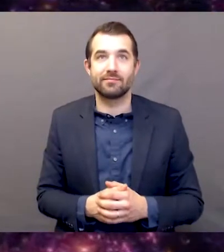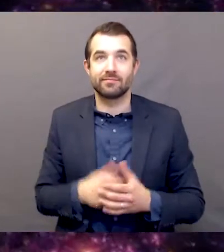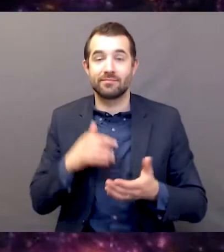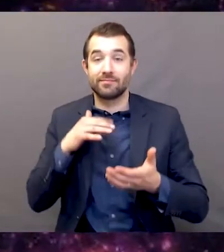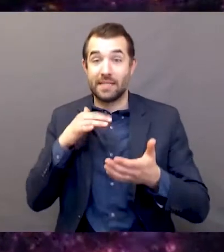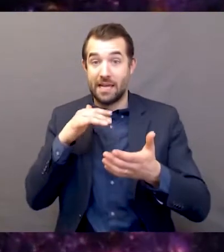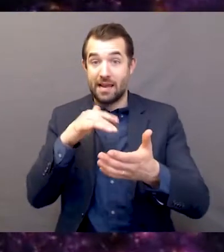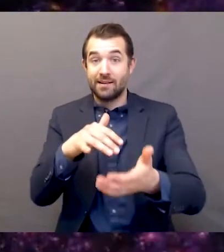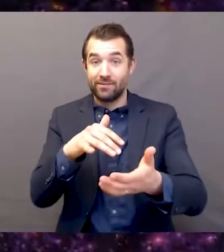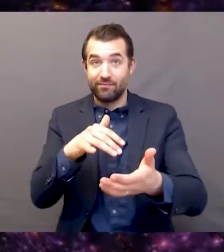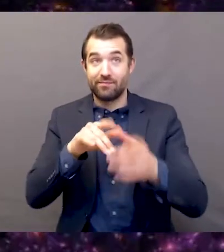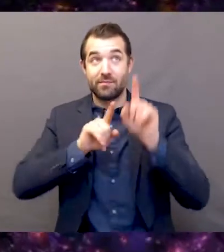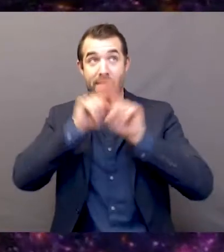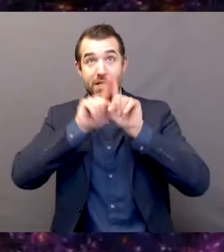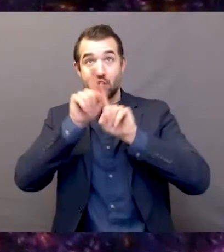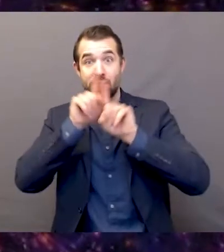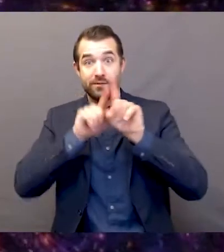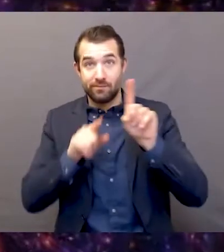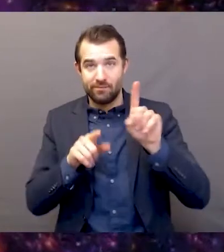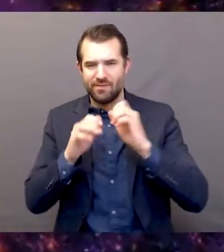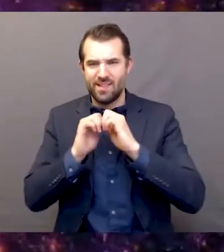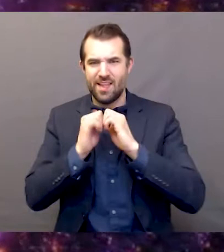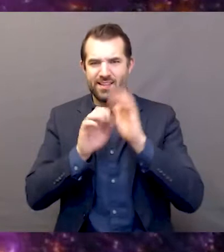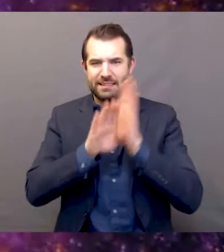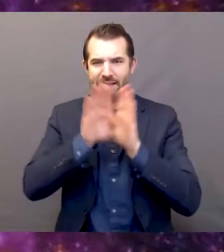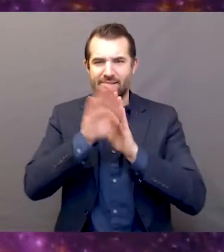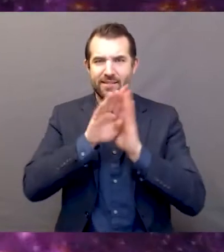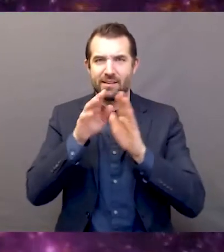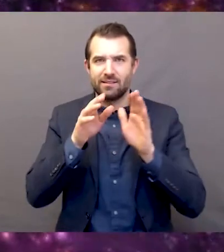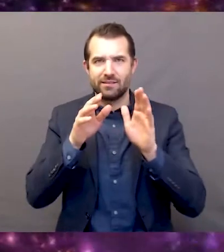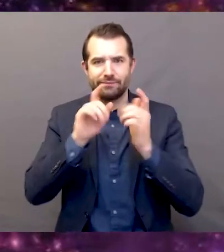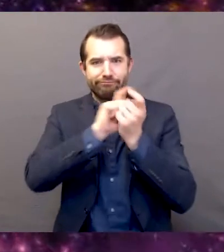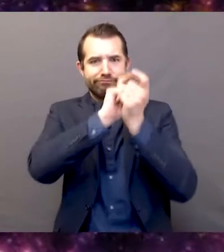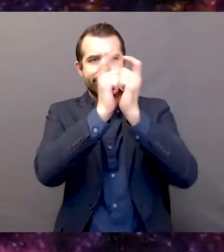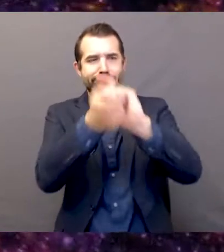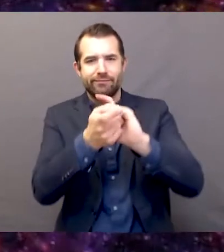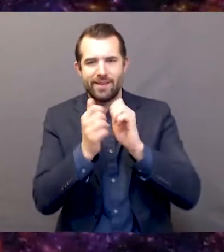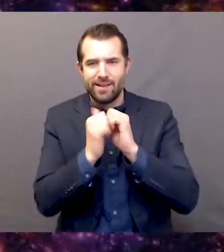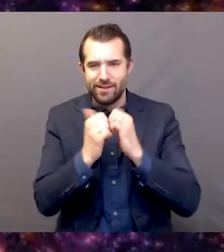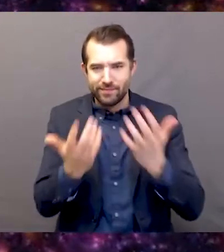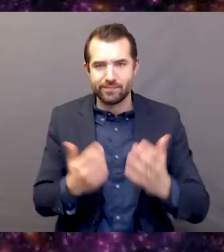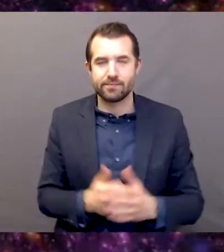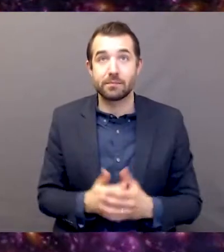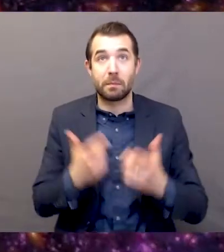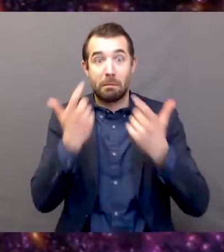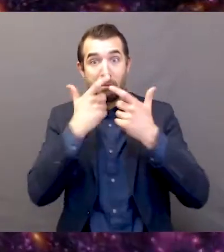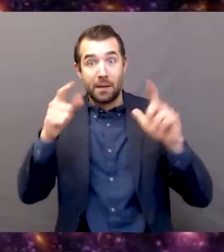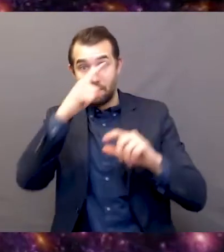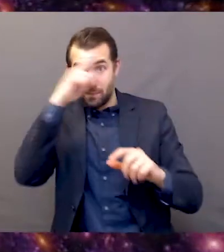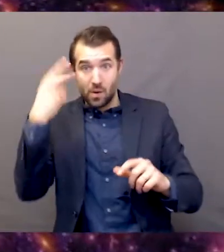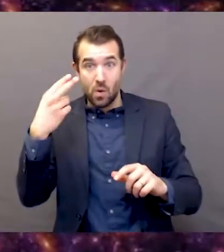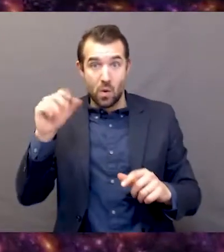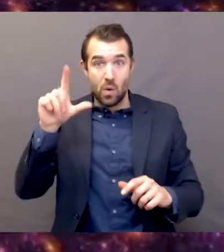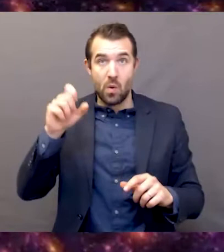So in the study of the formation and evolution of clusters, we've had enormous progress. There's general agreement that the supermassive black holes are key